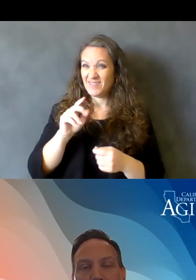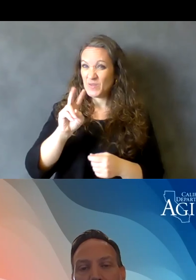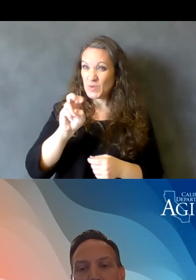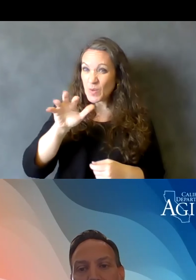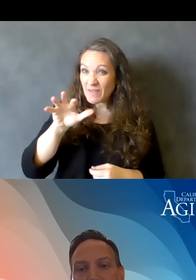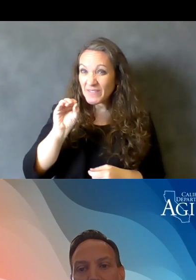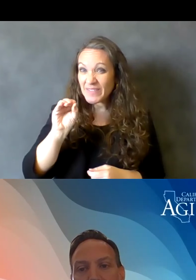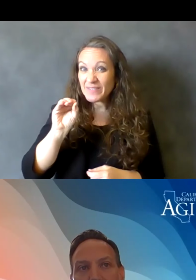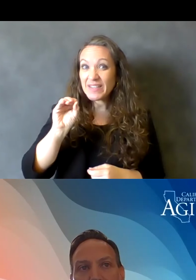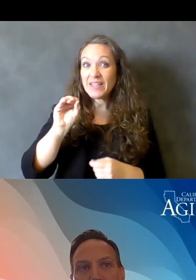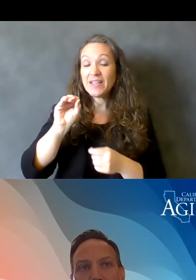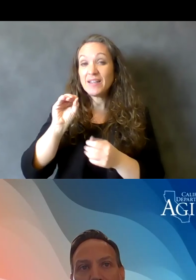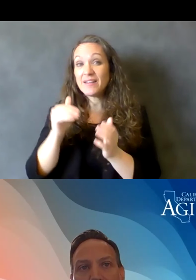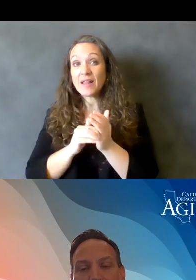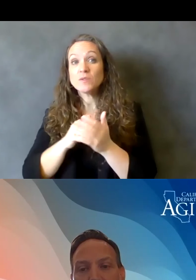252,